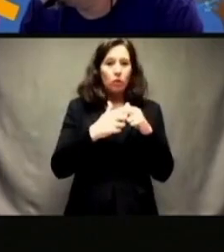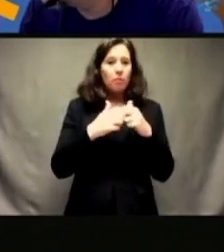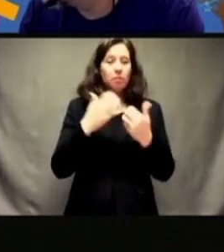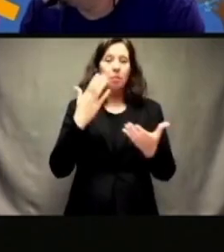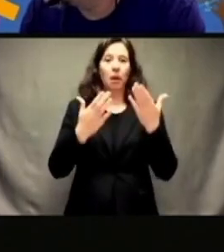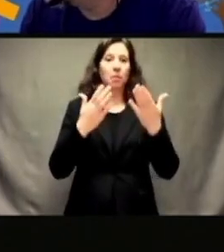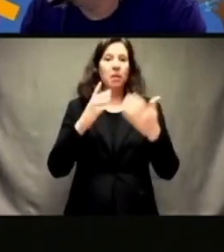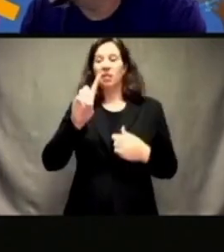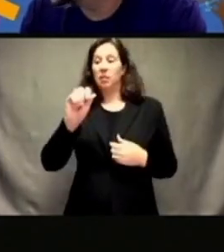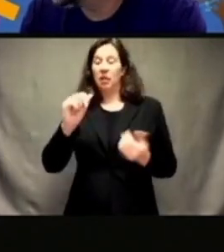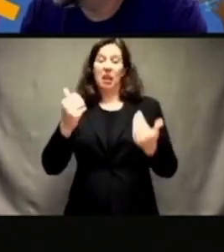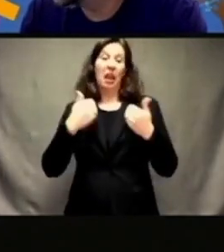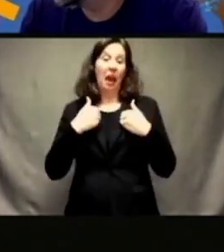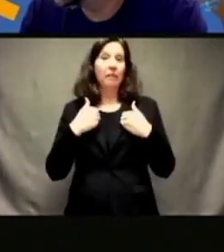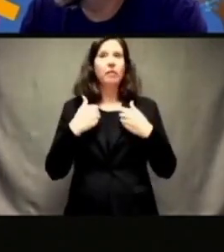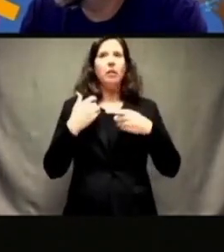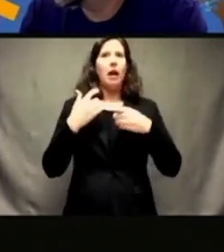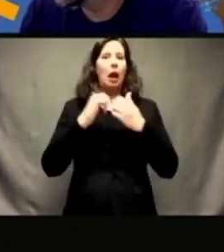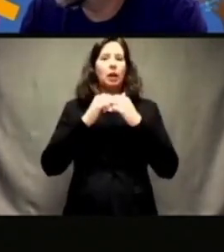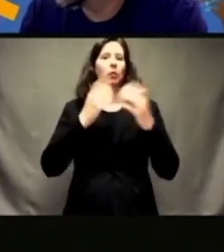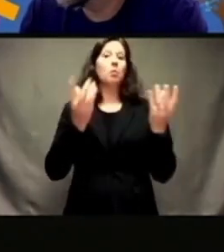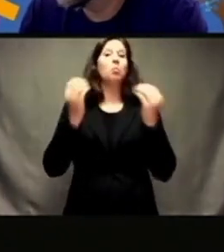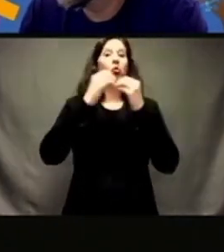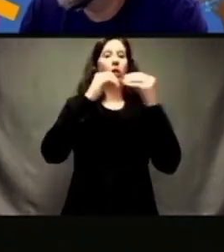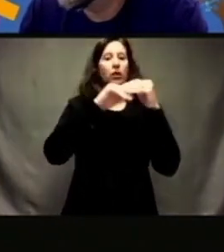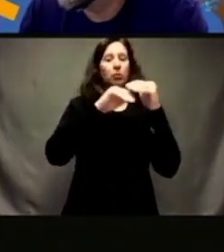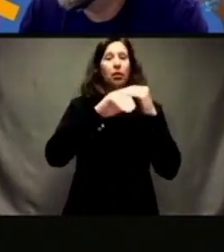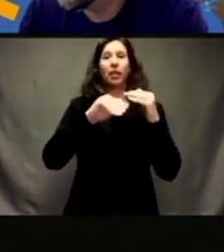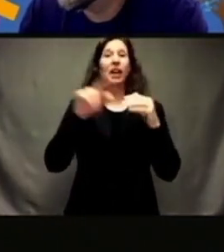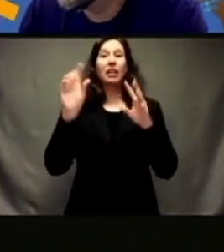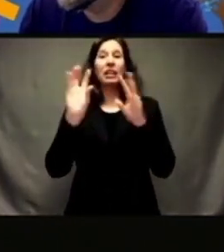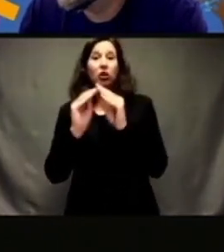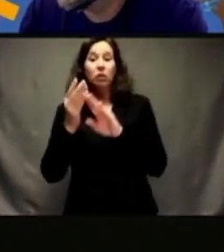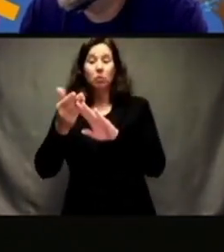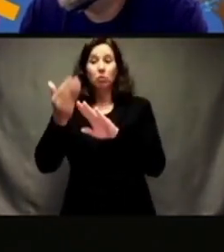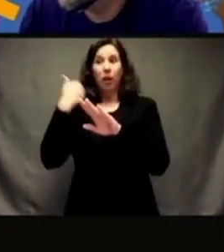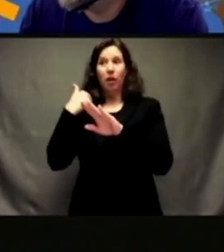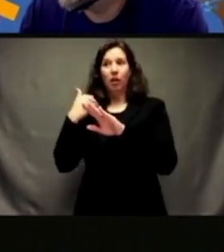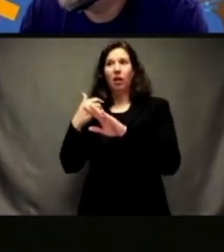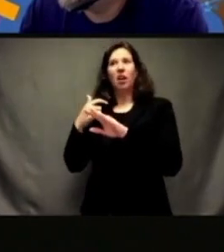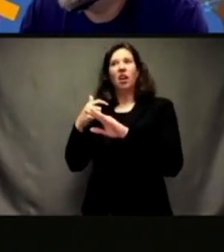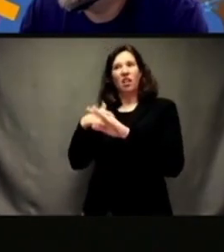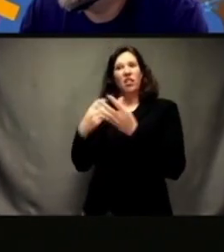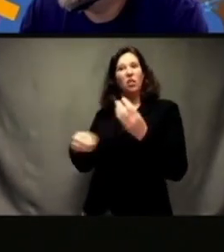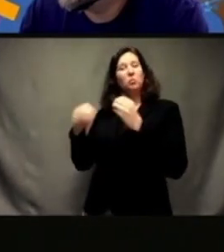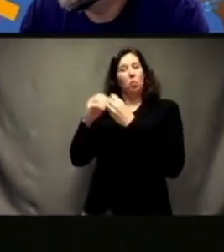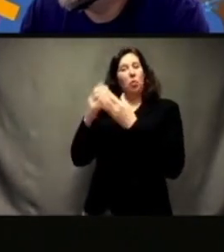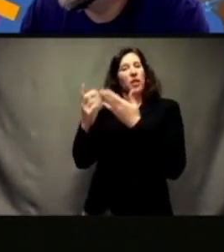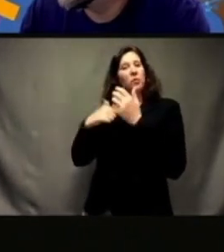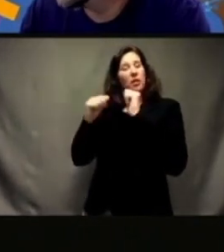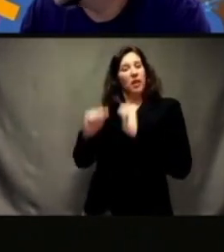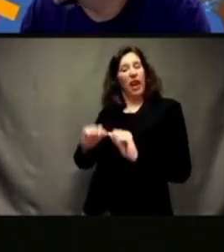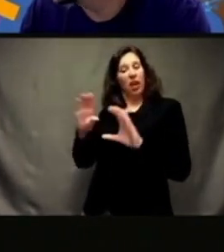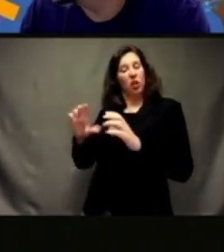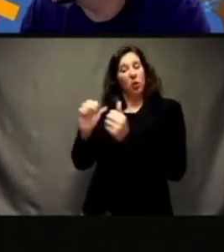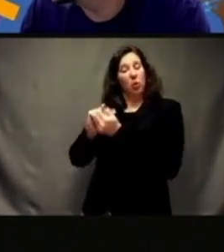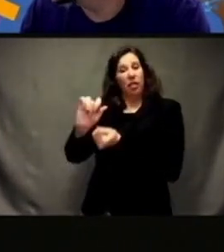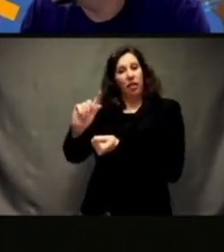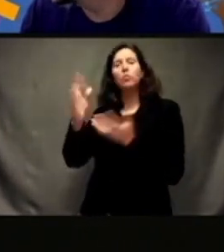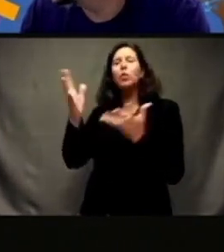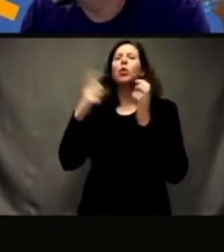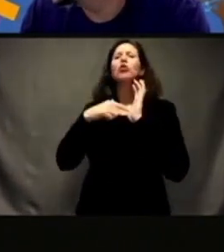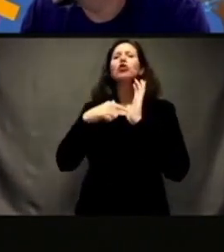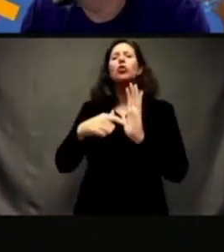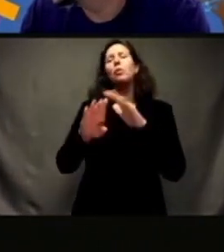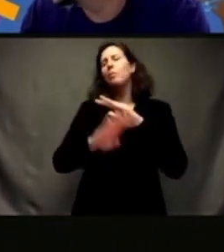have. And like I mentioned a little bit ago, the session prior to this one, I realized that there's some more things that we can do with it. So we would just want to show you the